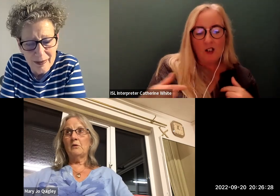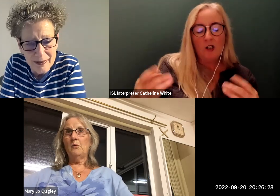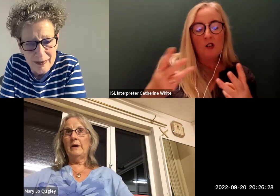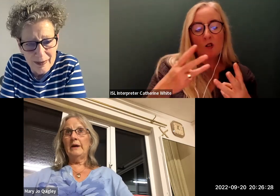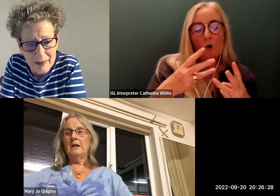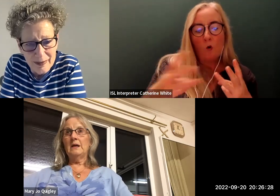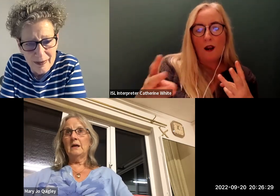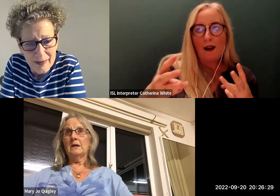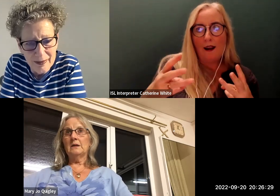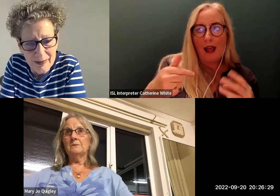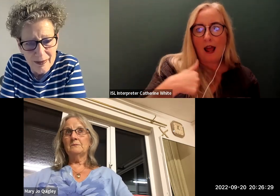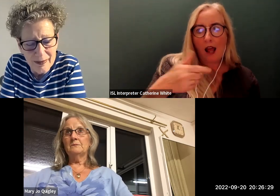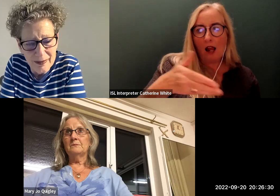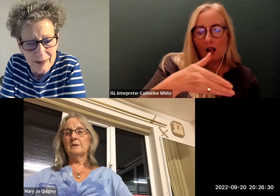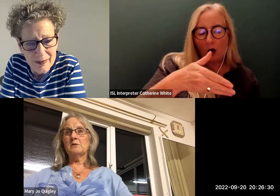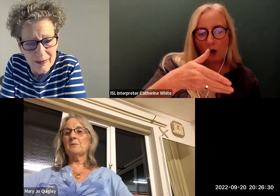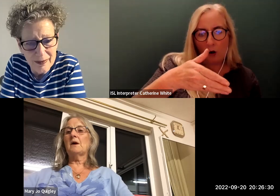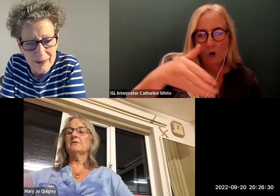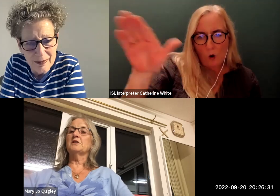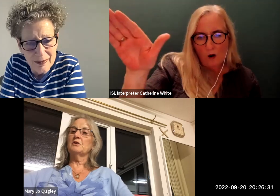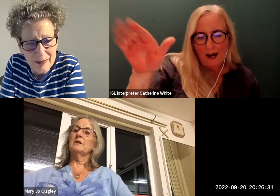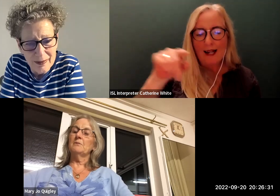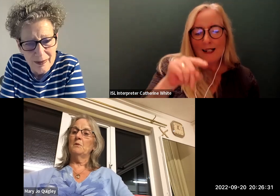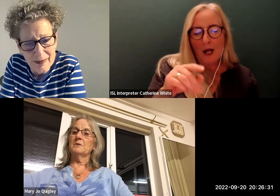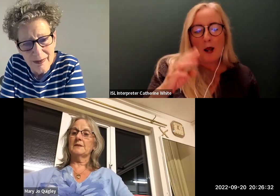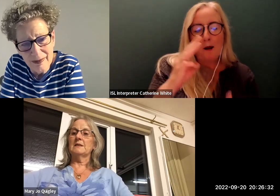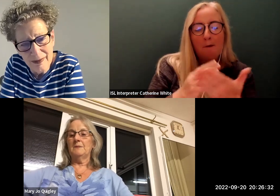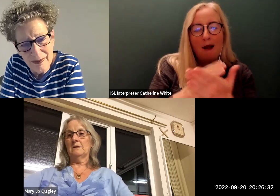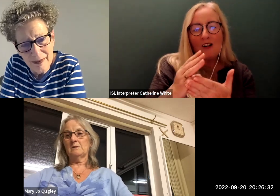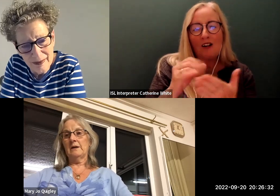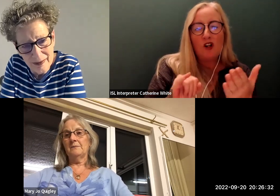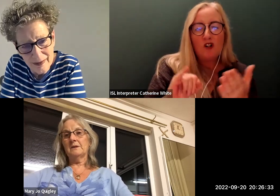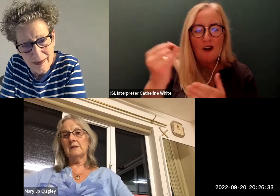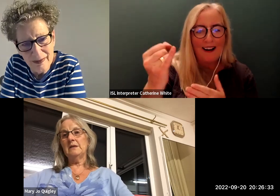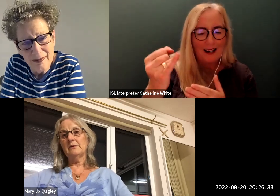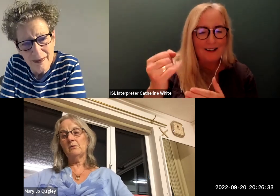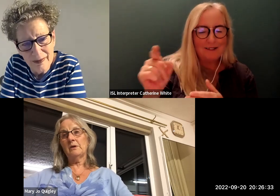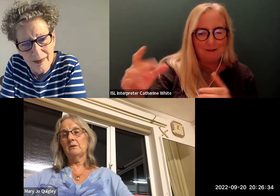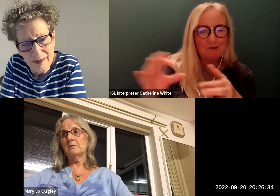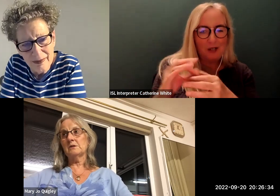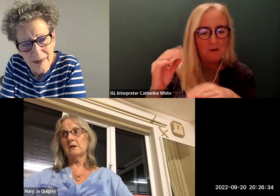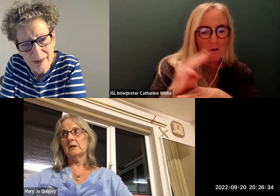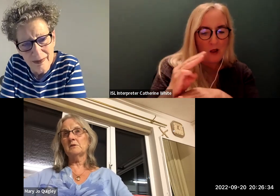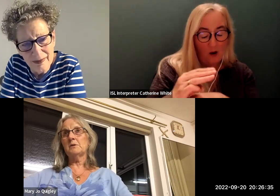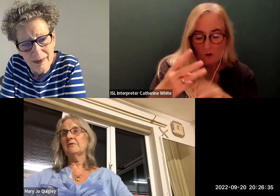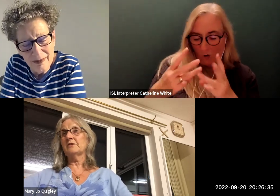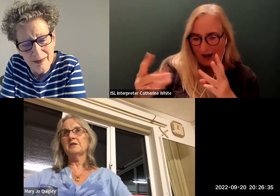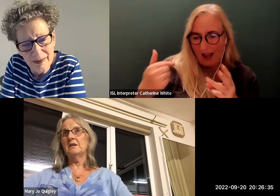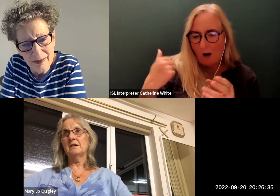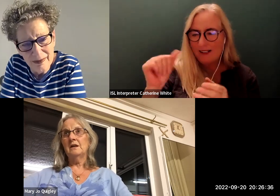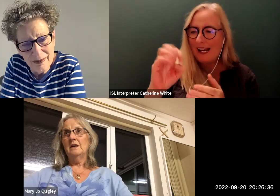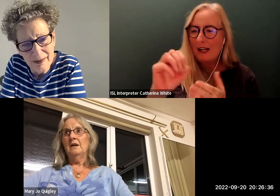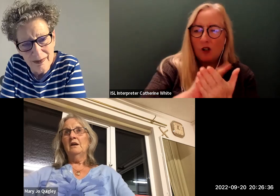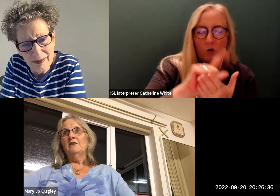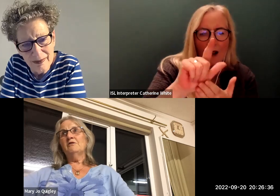went away, this was part of a journey that mum was sending me on as well, because even when I was 12,